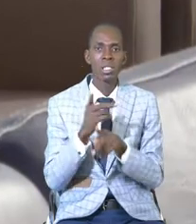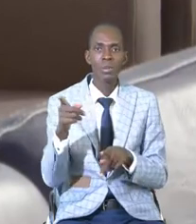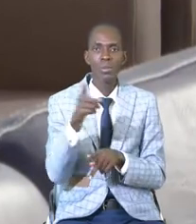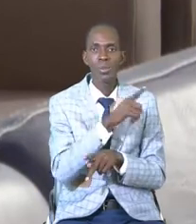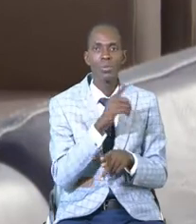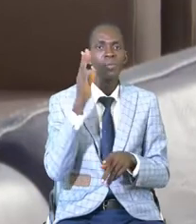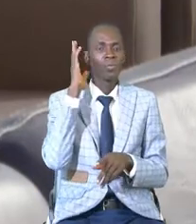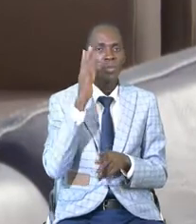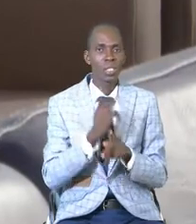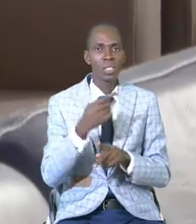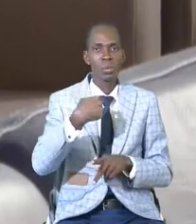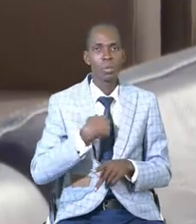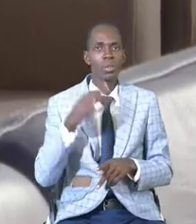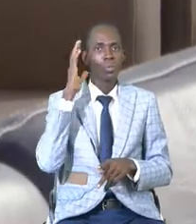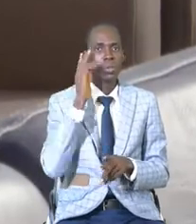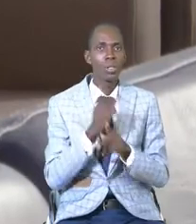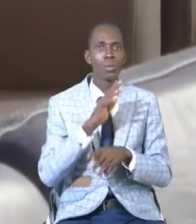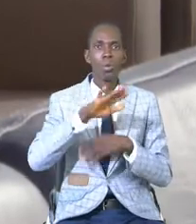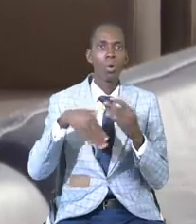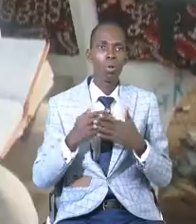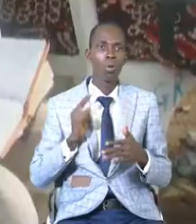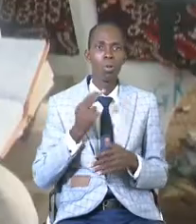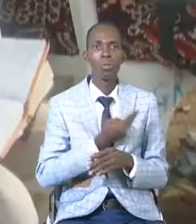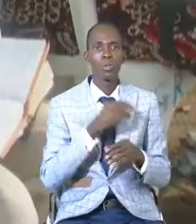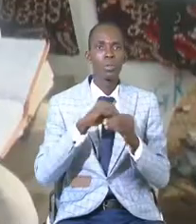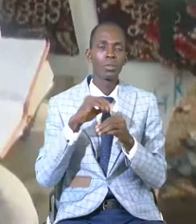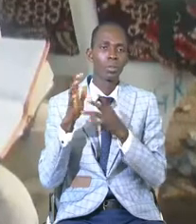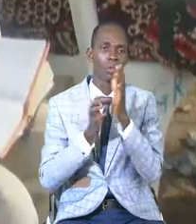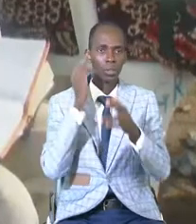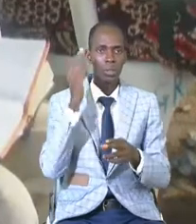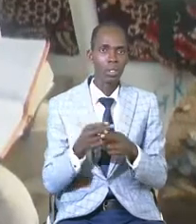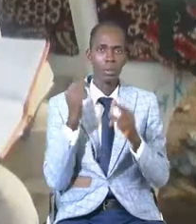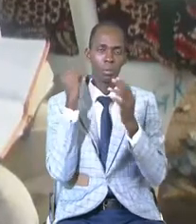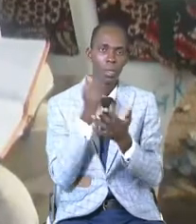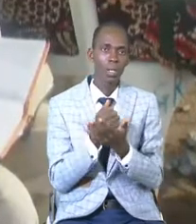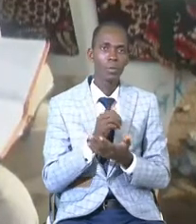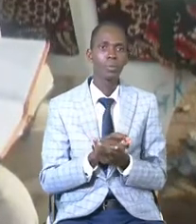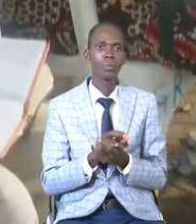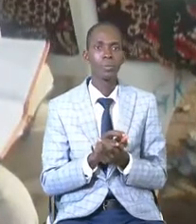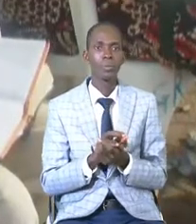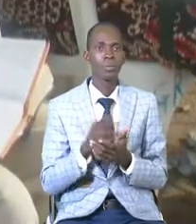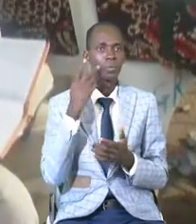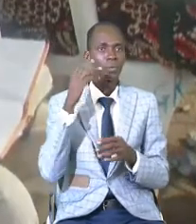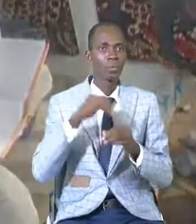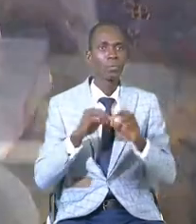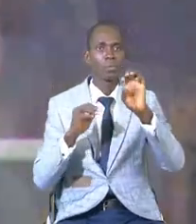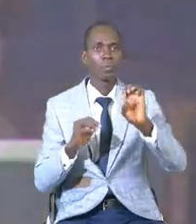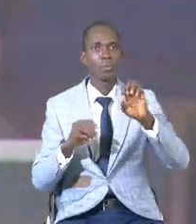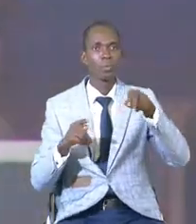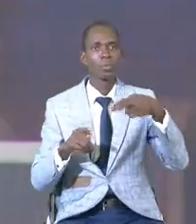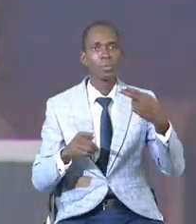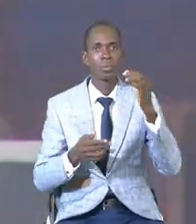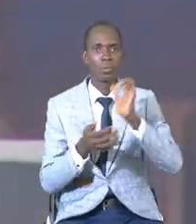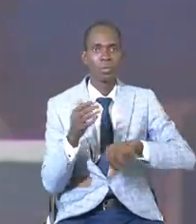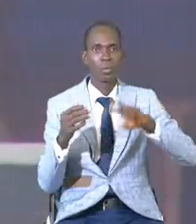me, and sustain all of us together in Jesus' name. Amen. Look at Ephesians chapter 2, and we're